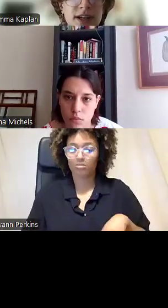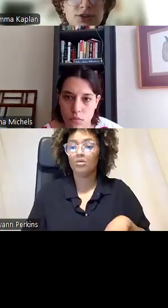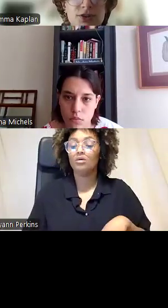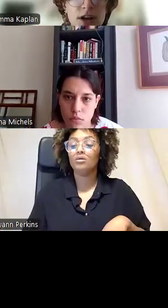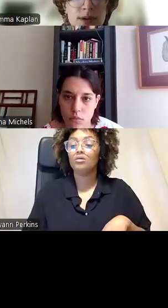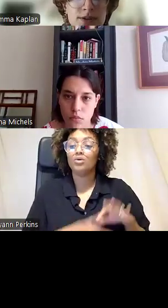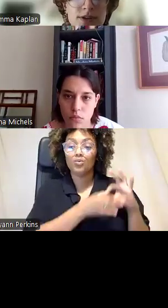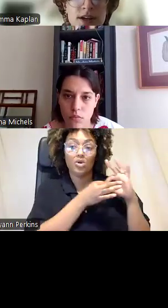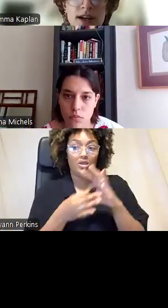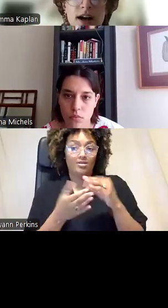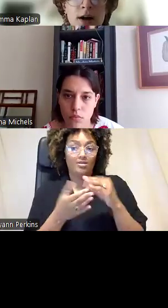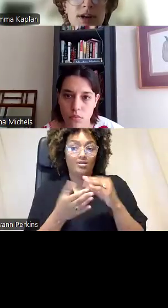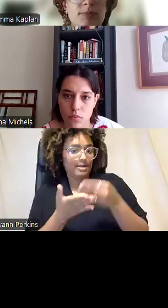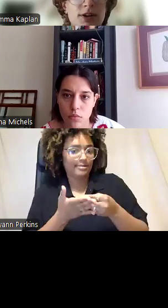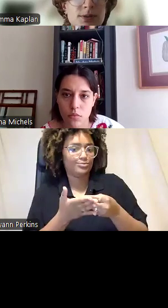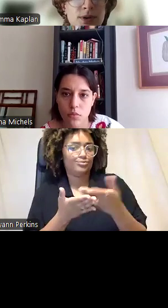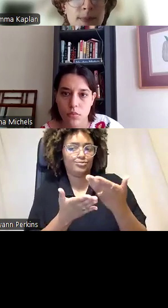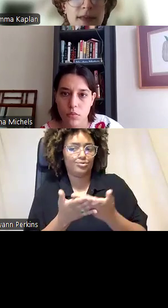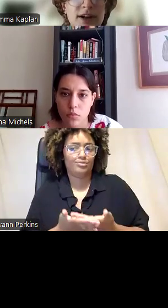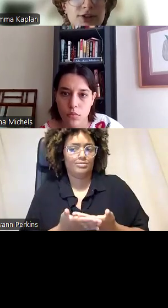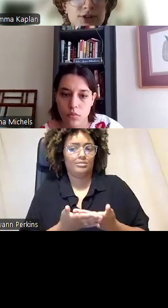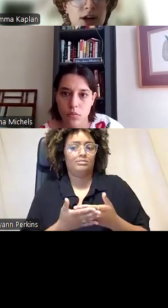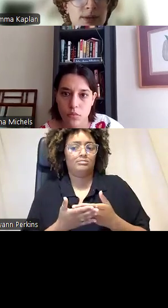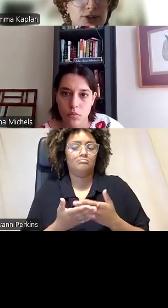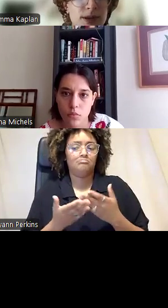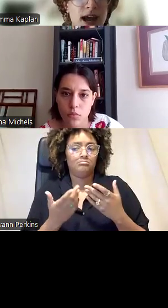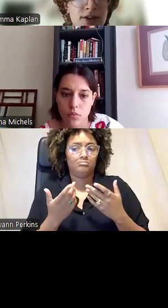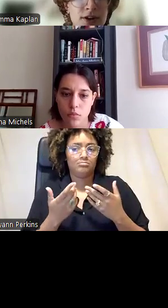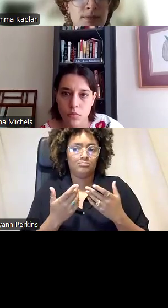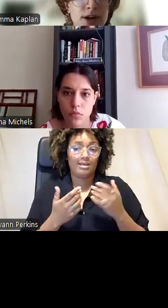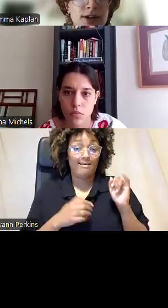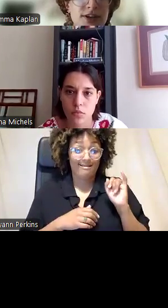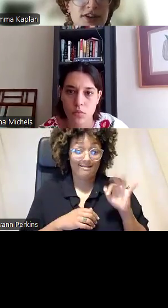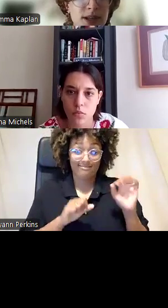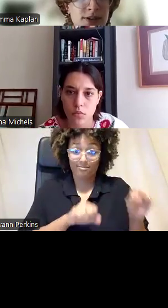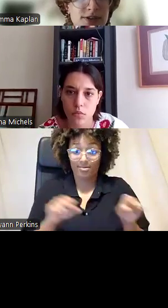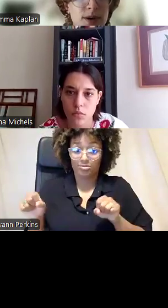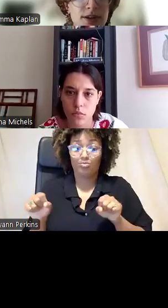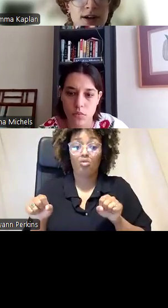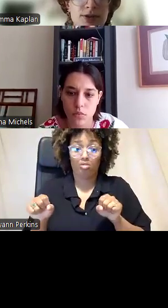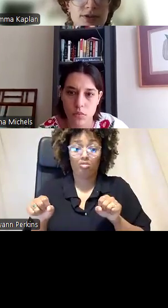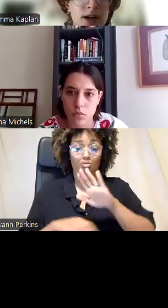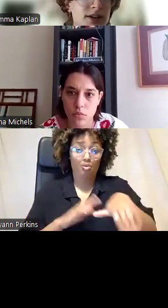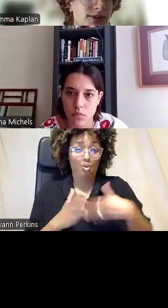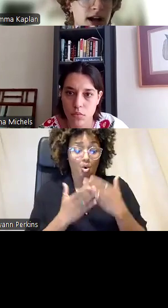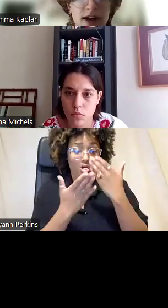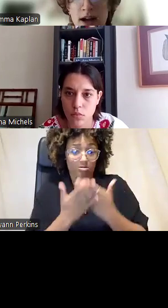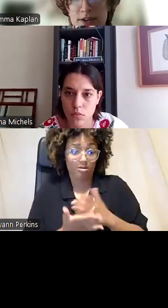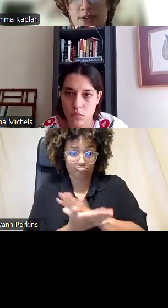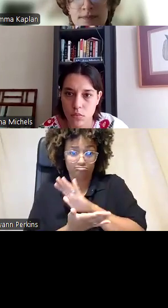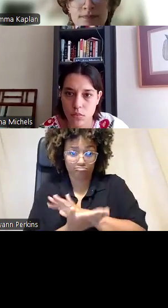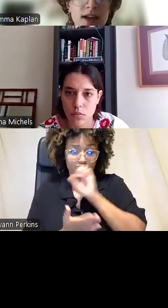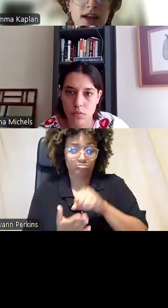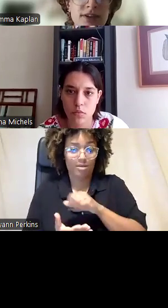relates to financial documents. And if possible, financial documents should be gathered and put in a safe place where the abusive party does not